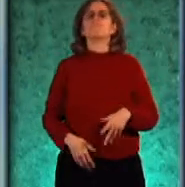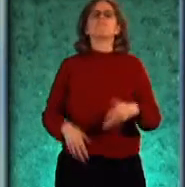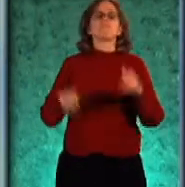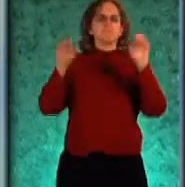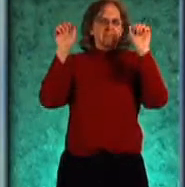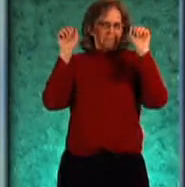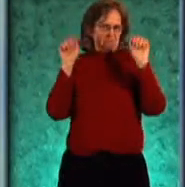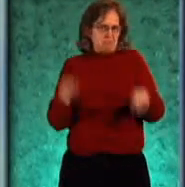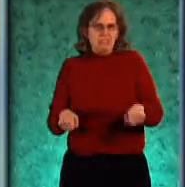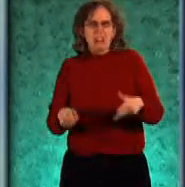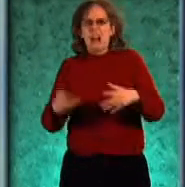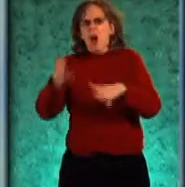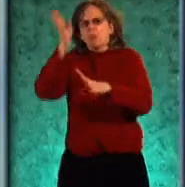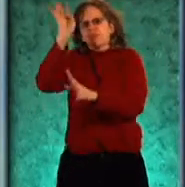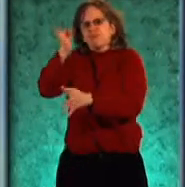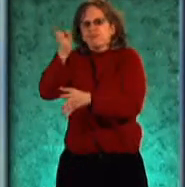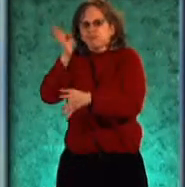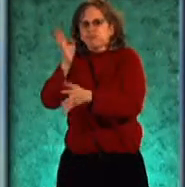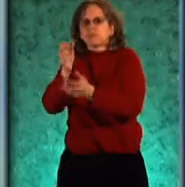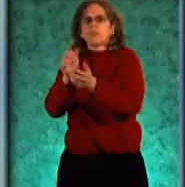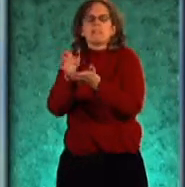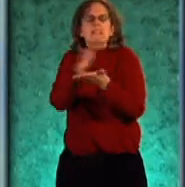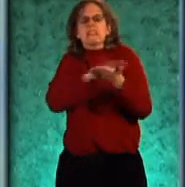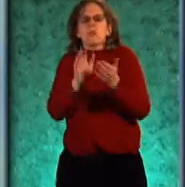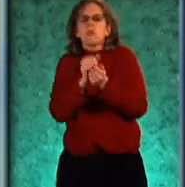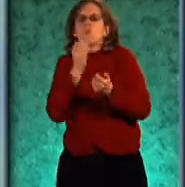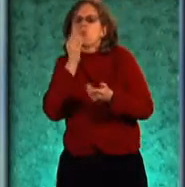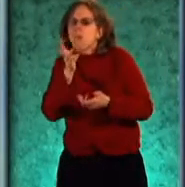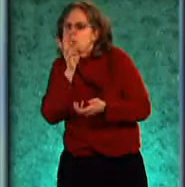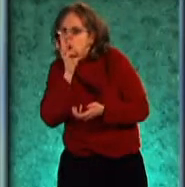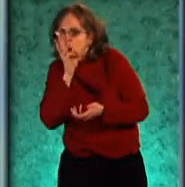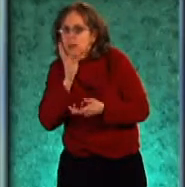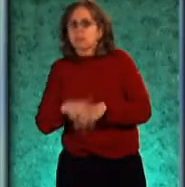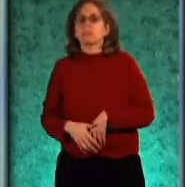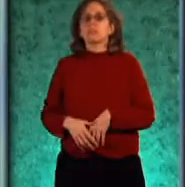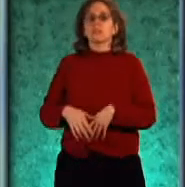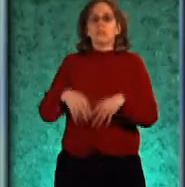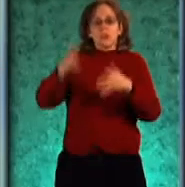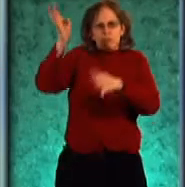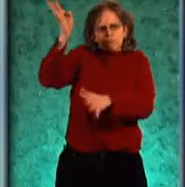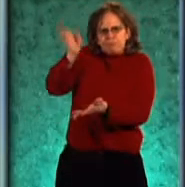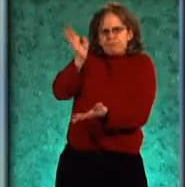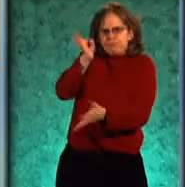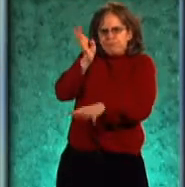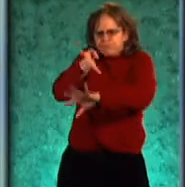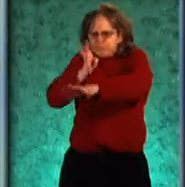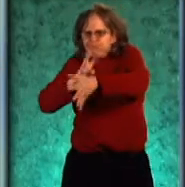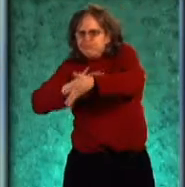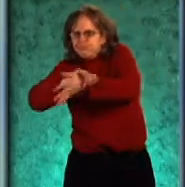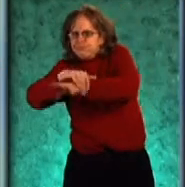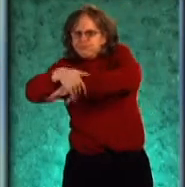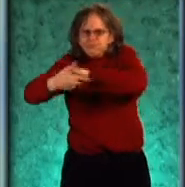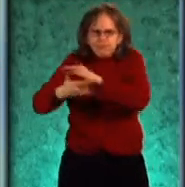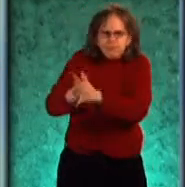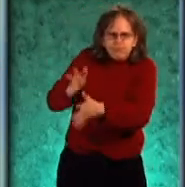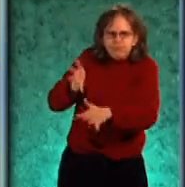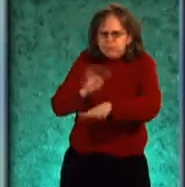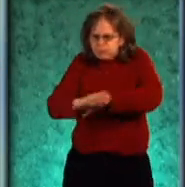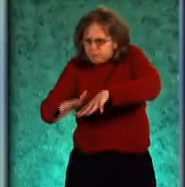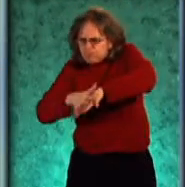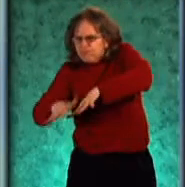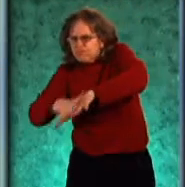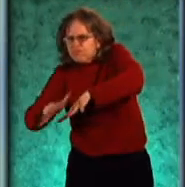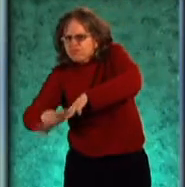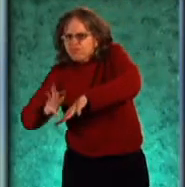seconds, rinse your hands with clean warm water. Run the water over your wrists and rinse down your hands